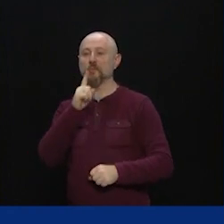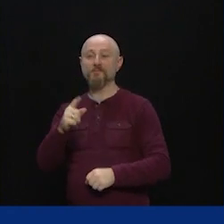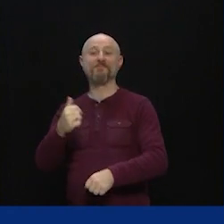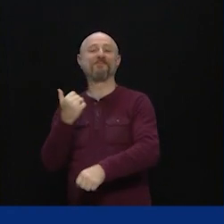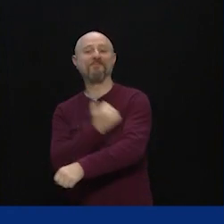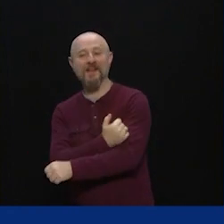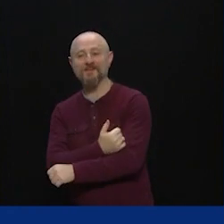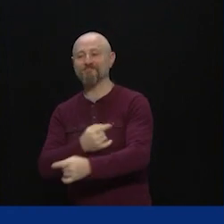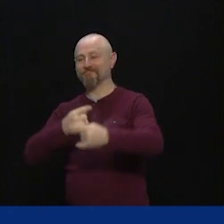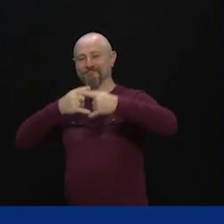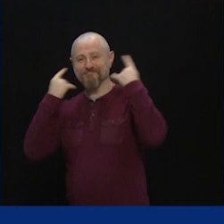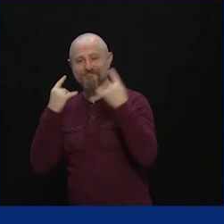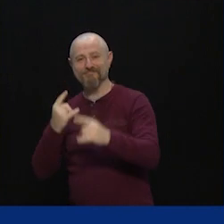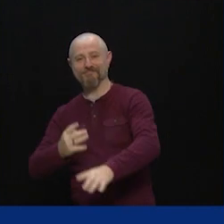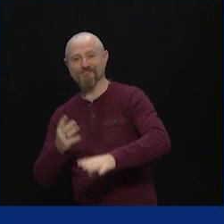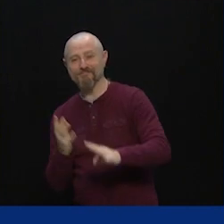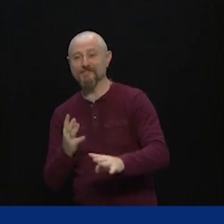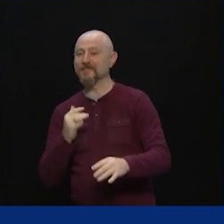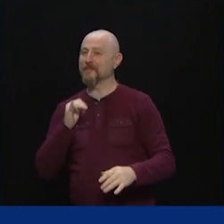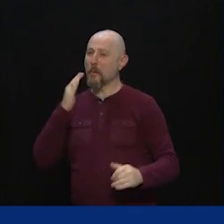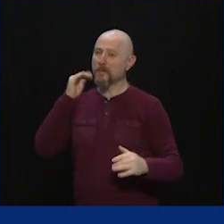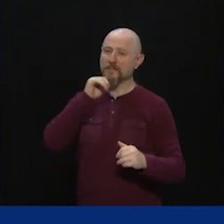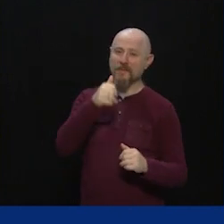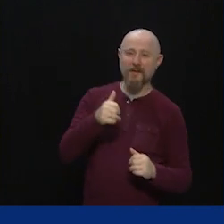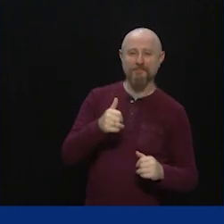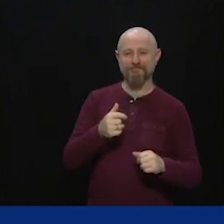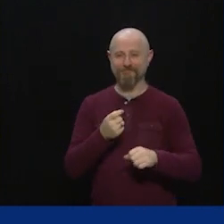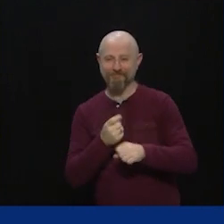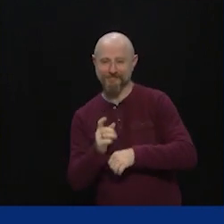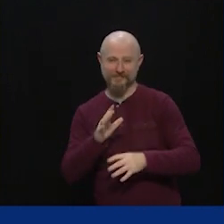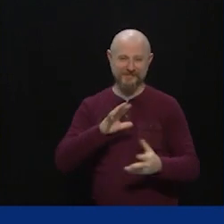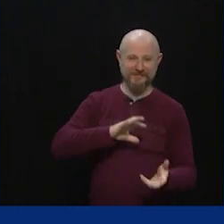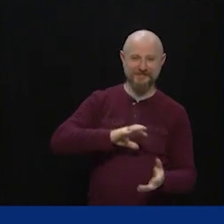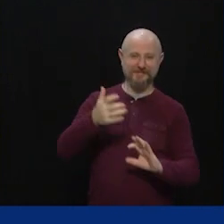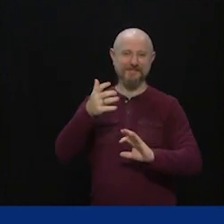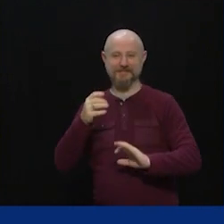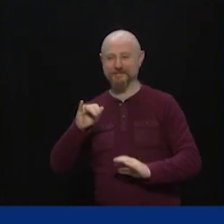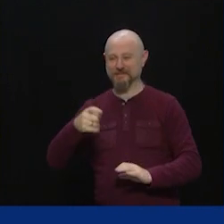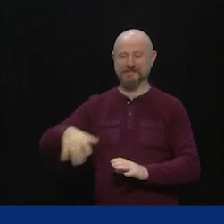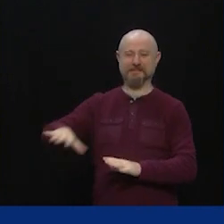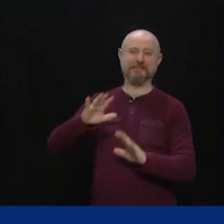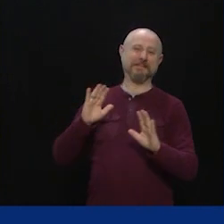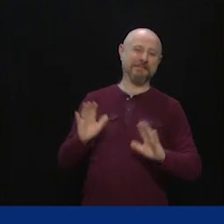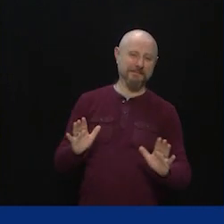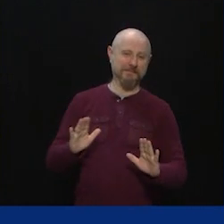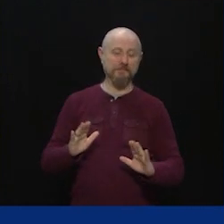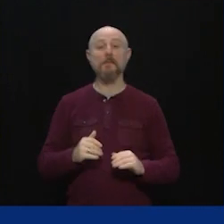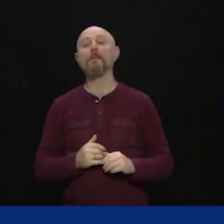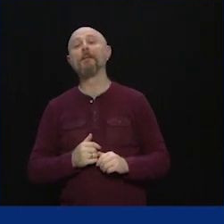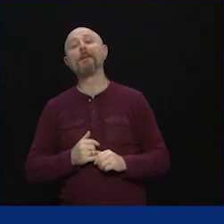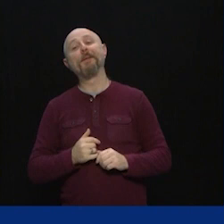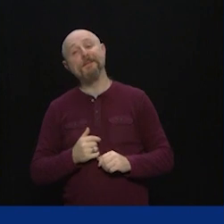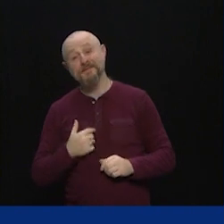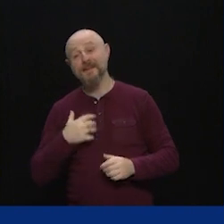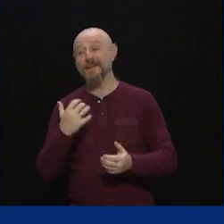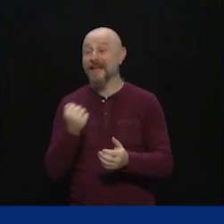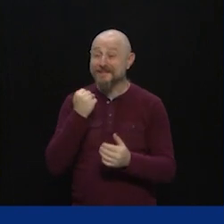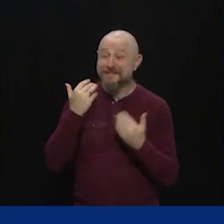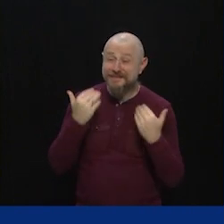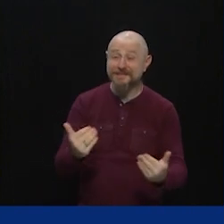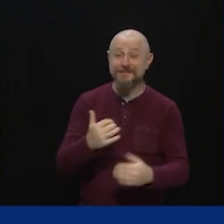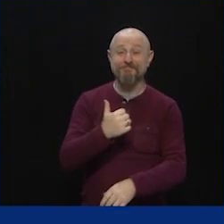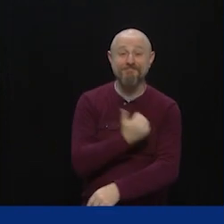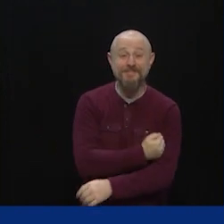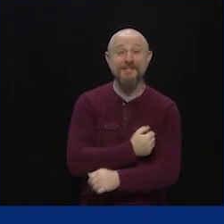hope I didn't jinx anything, but they're going to be there. So we know what to do, but also you know, it's about getting vaccinated, boosted, wearing our mask. And again, people who are